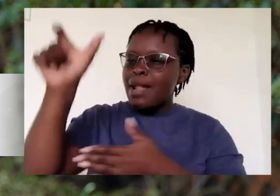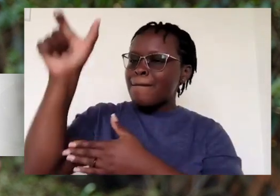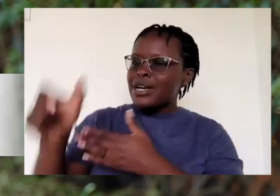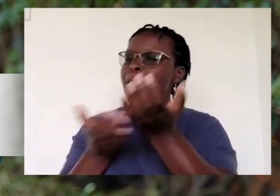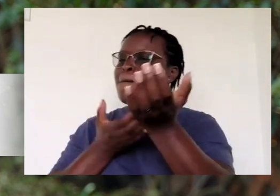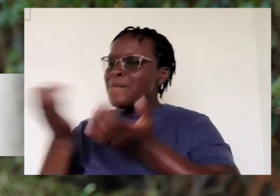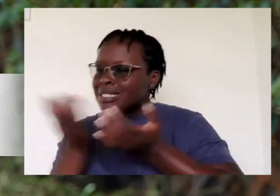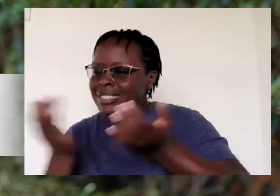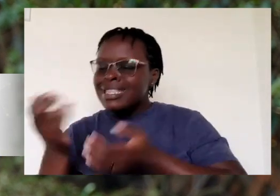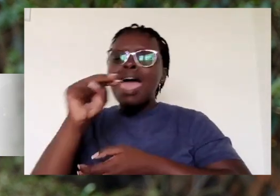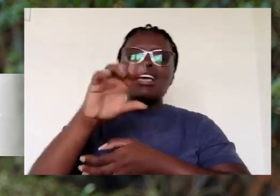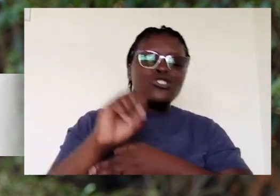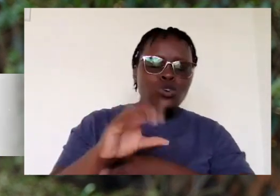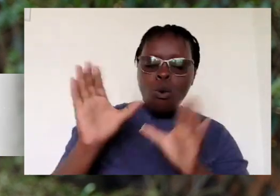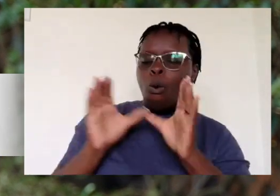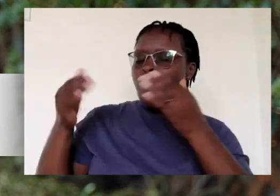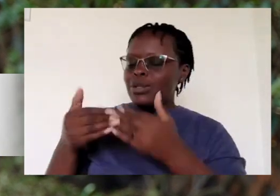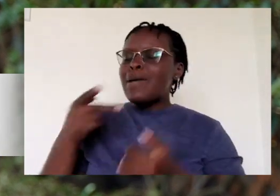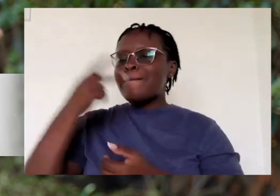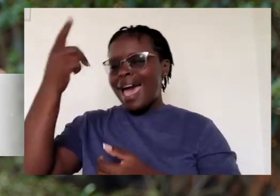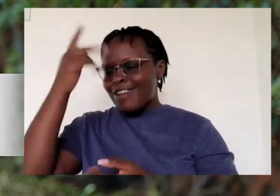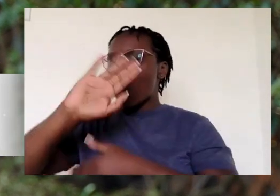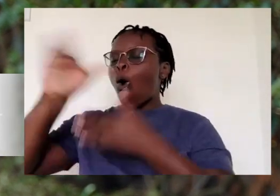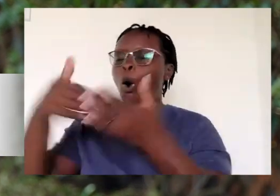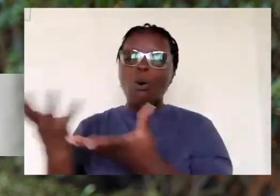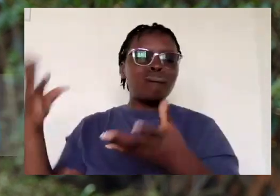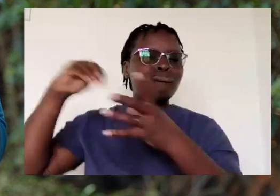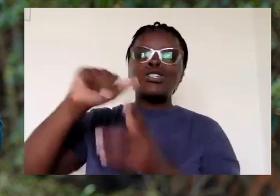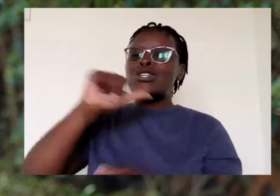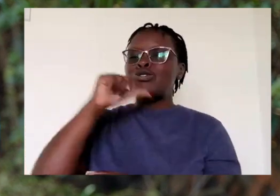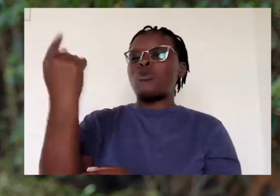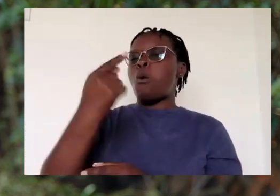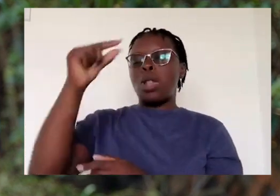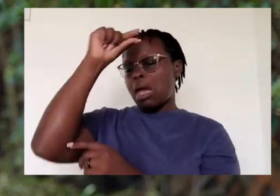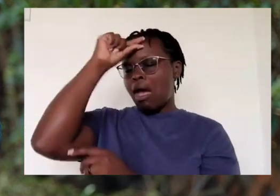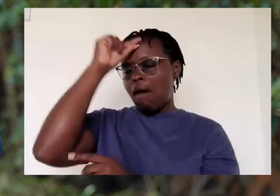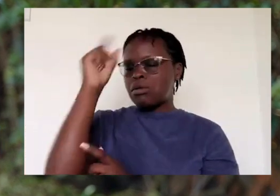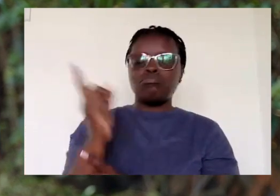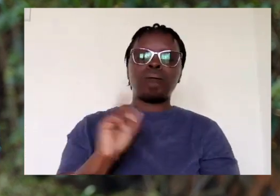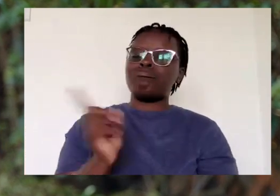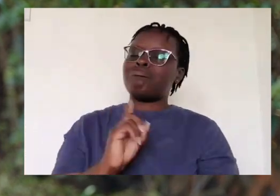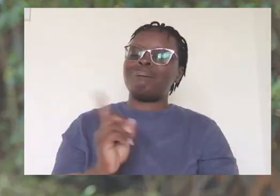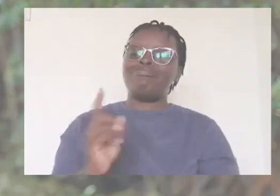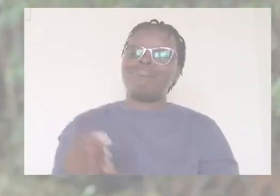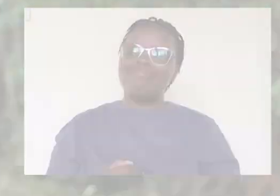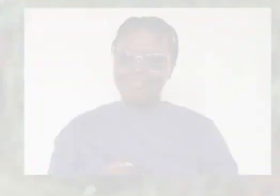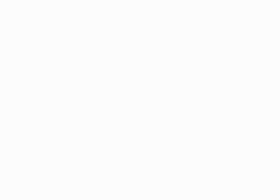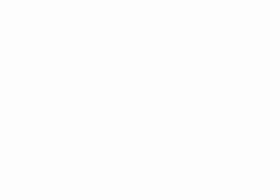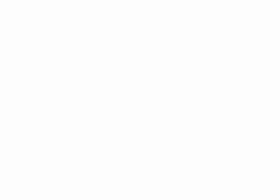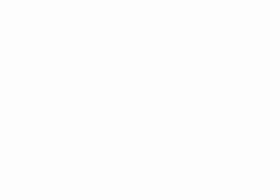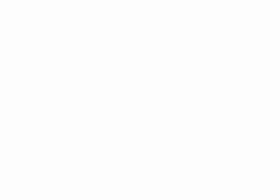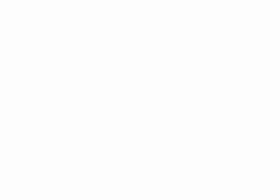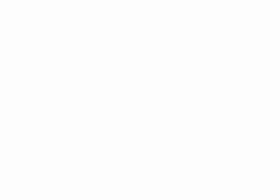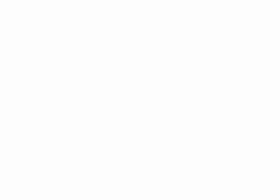in. Businesses, NGOs, communities, and even parents, we all have a role to play to ensure sustainability of EdTech in